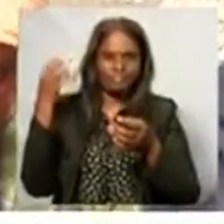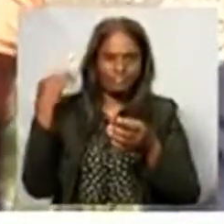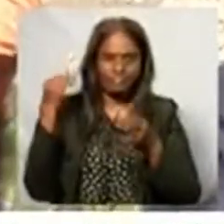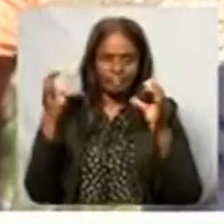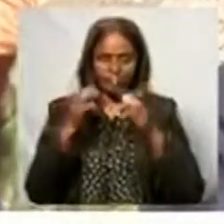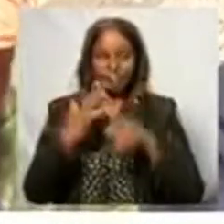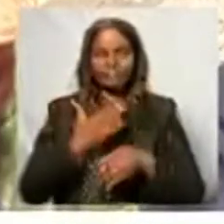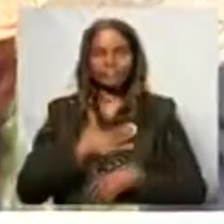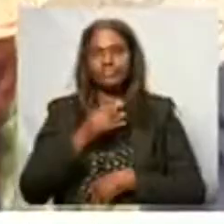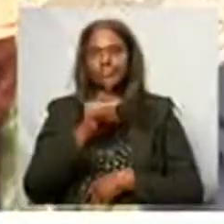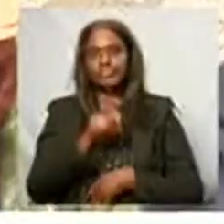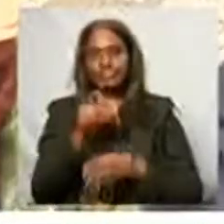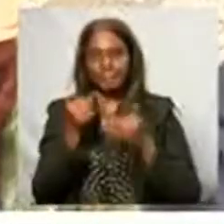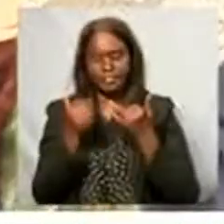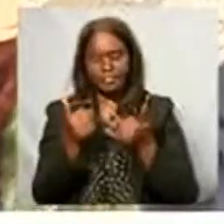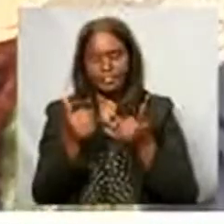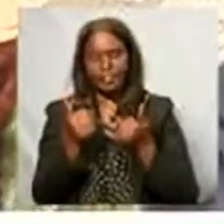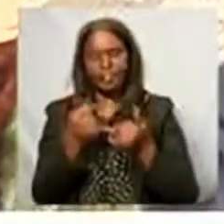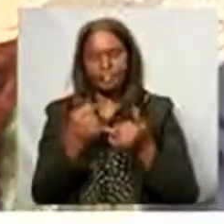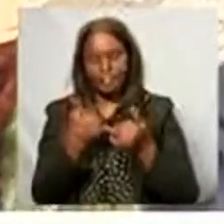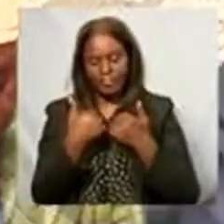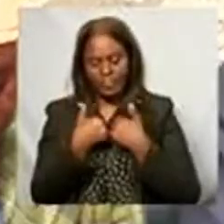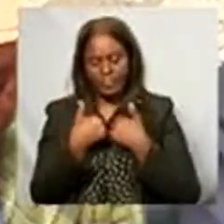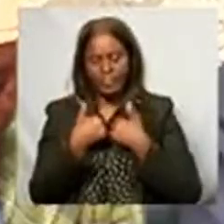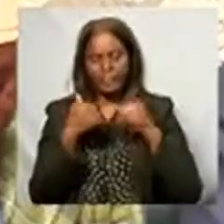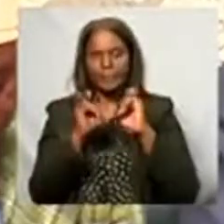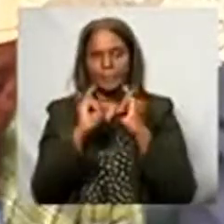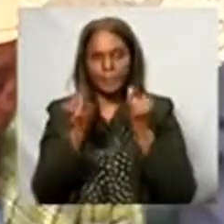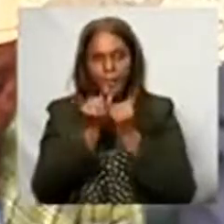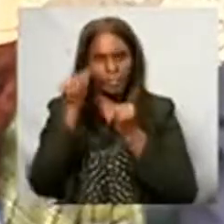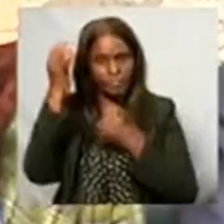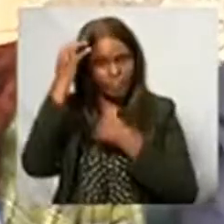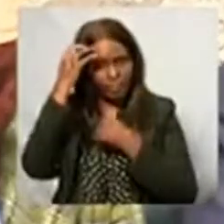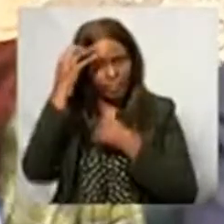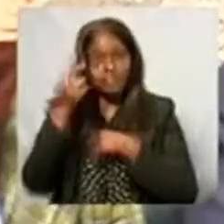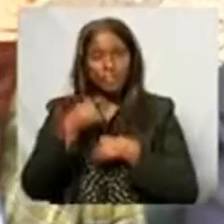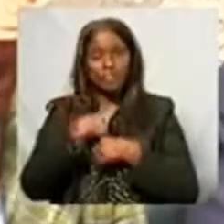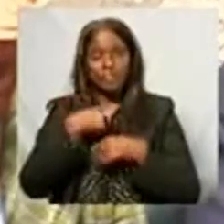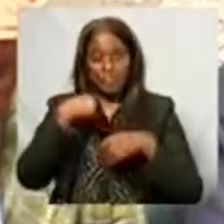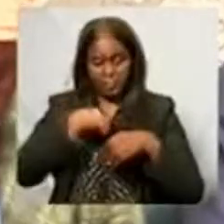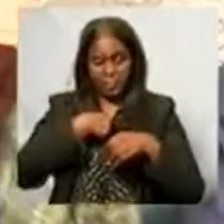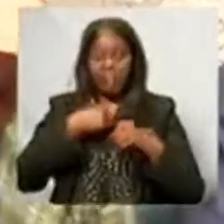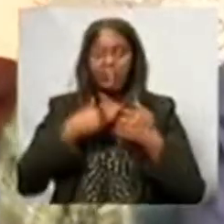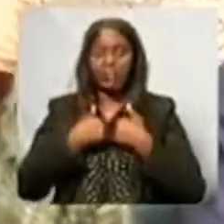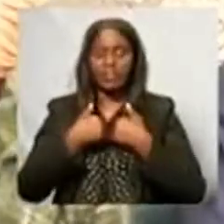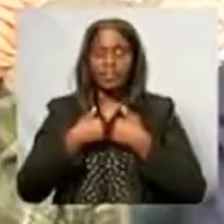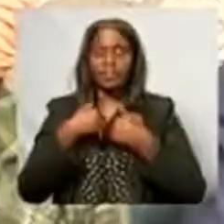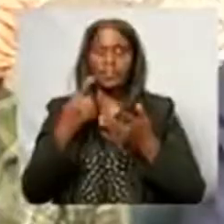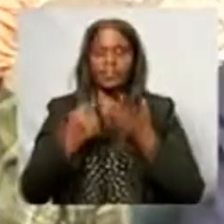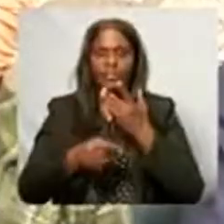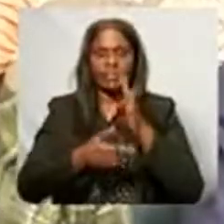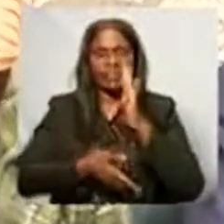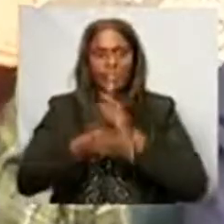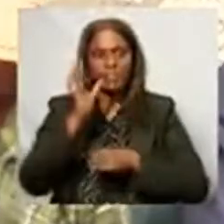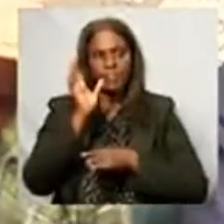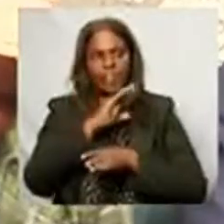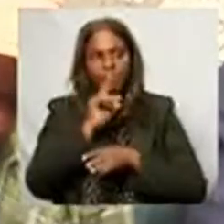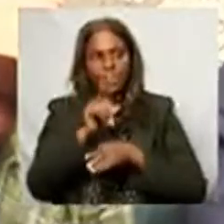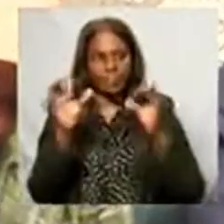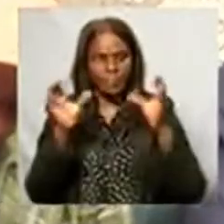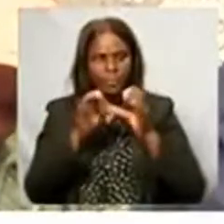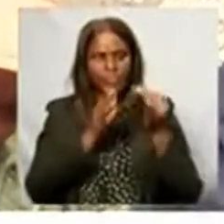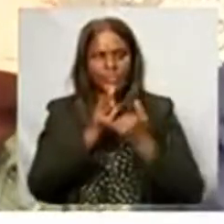committee. Therefore, I have institutional memory within me, having passed that committee, through